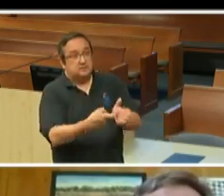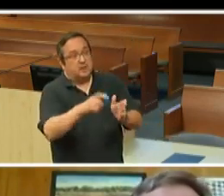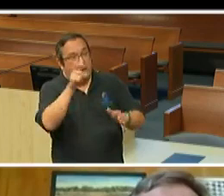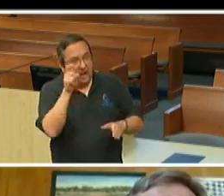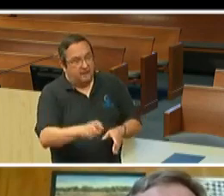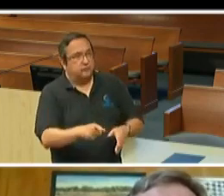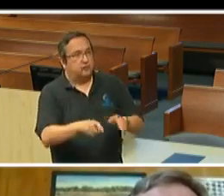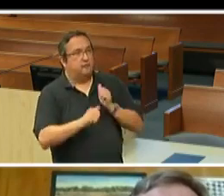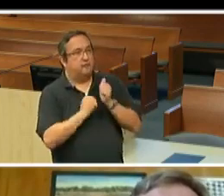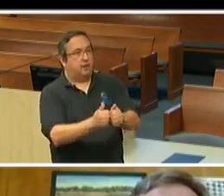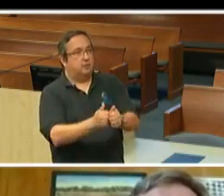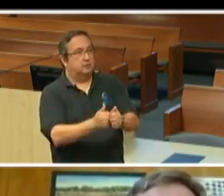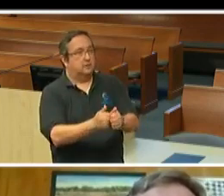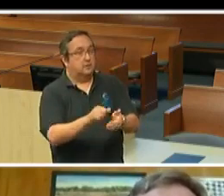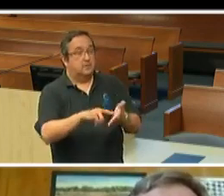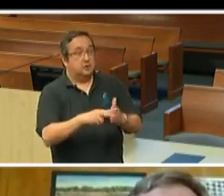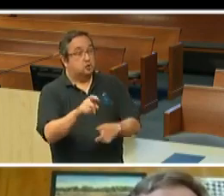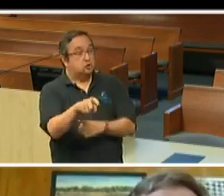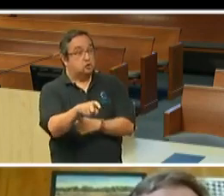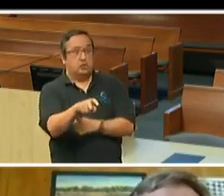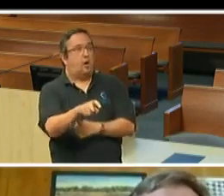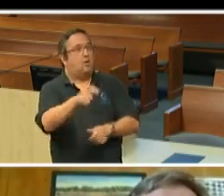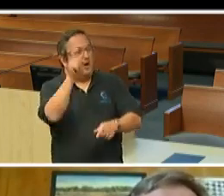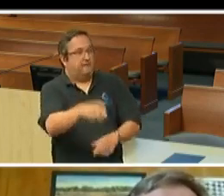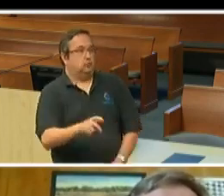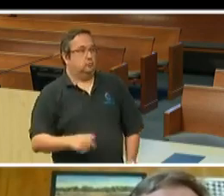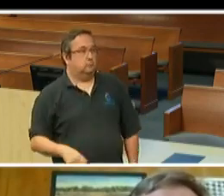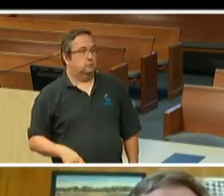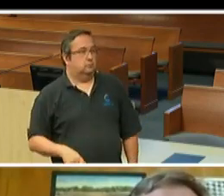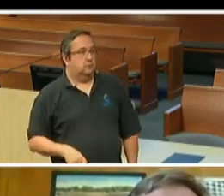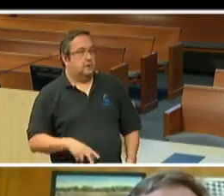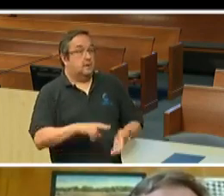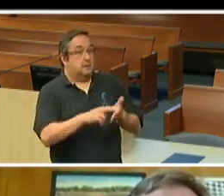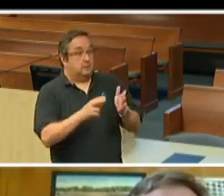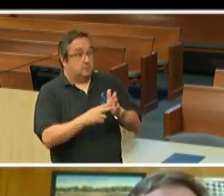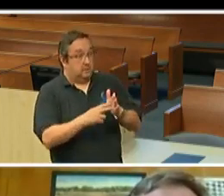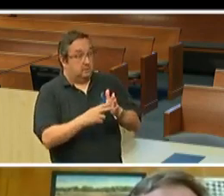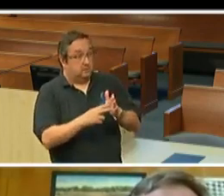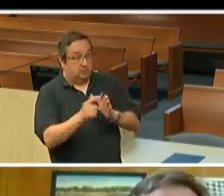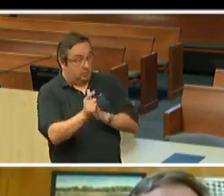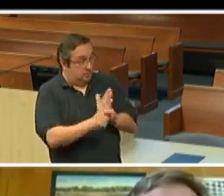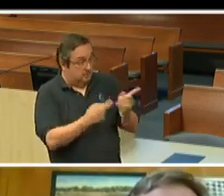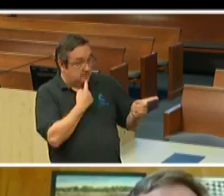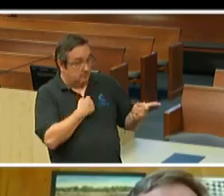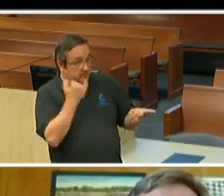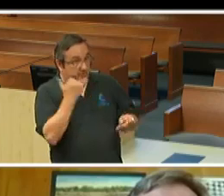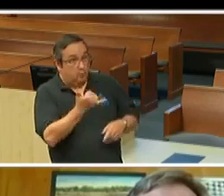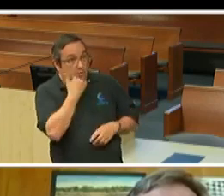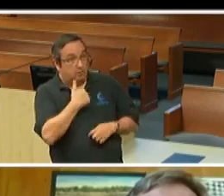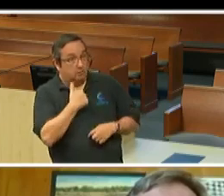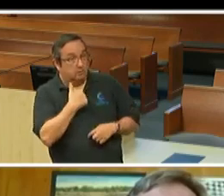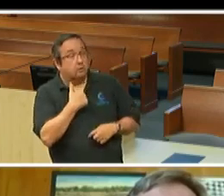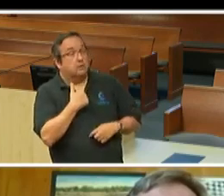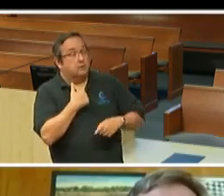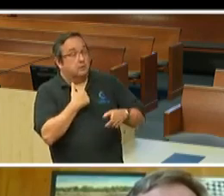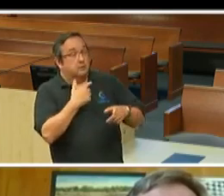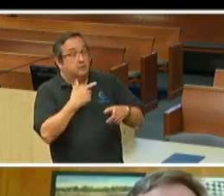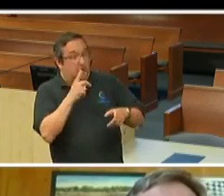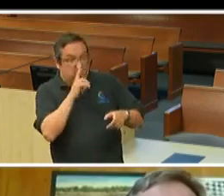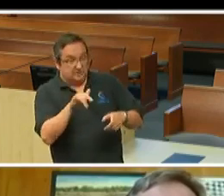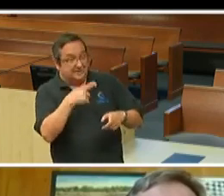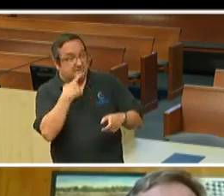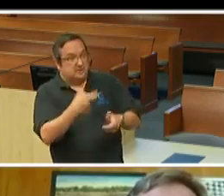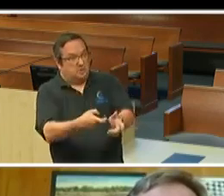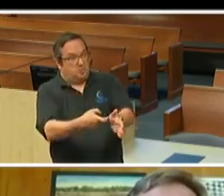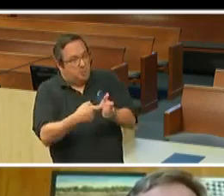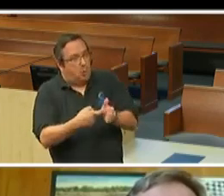It's not advised that they should, but that they must comply. Madam Attorney, jump in if I'm not characterizing that correctly, but that appears to be what